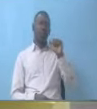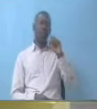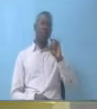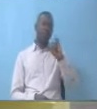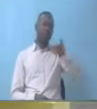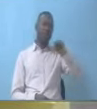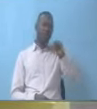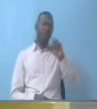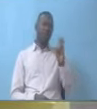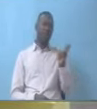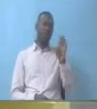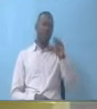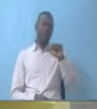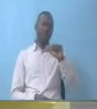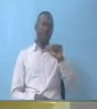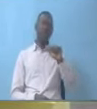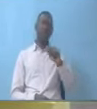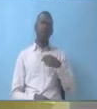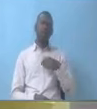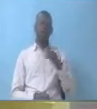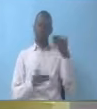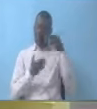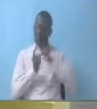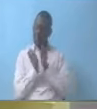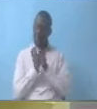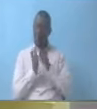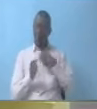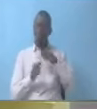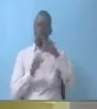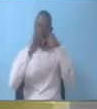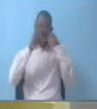came to my chambers and strongly urged me to do so.